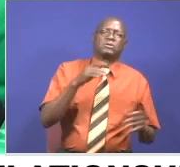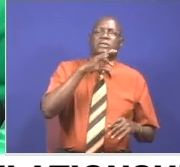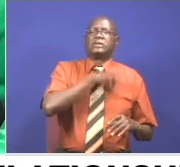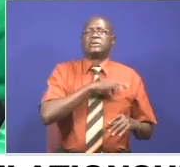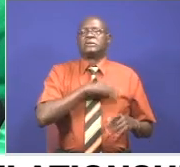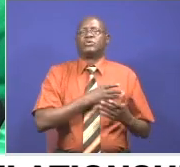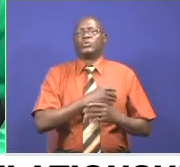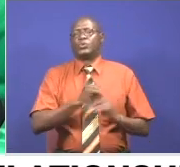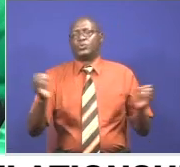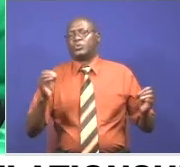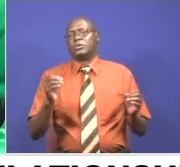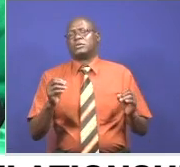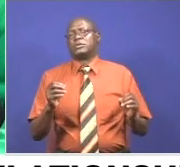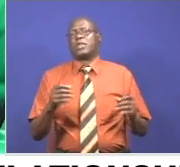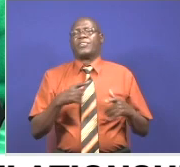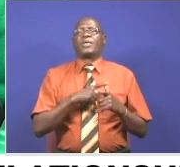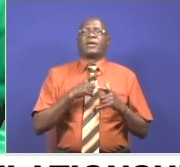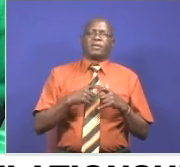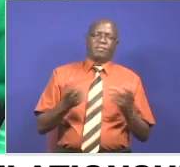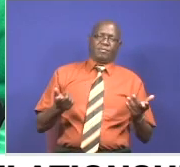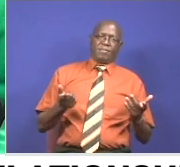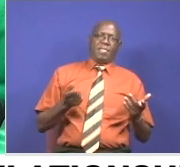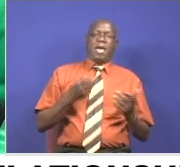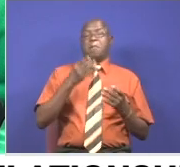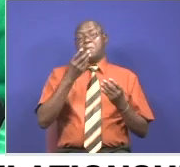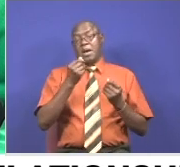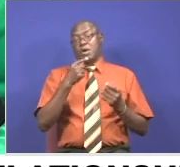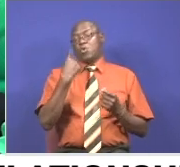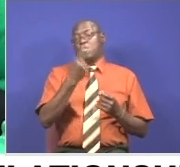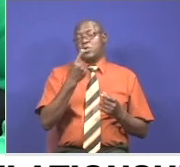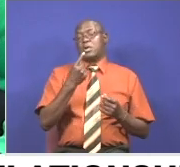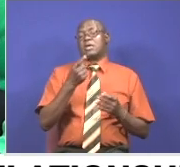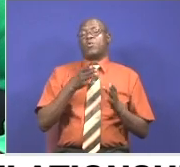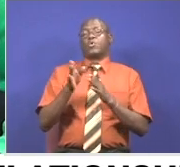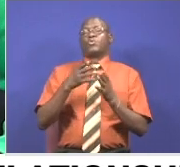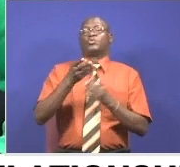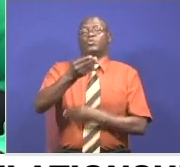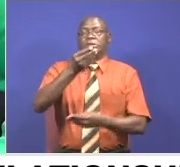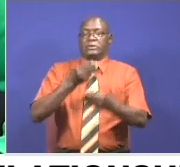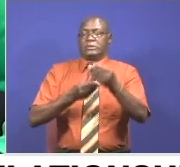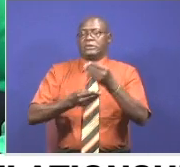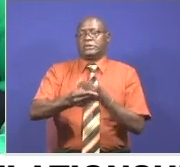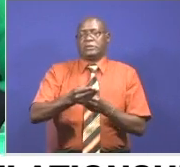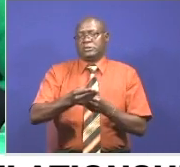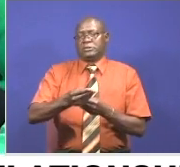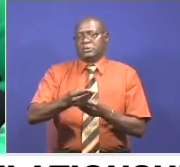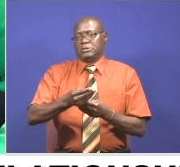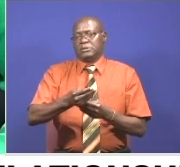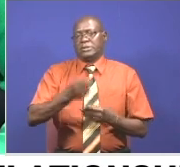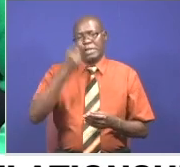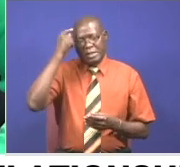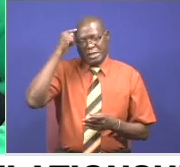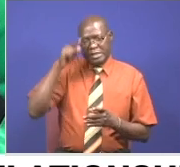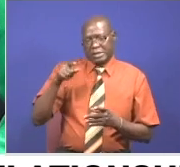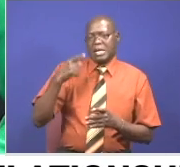factor. Money is just a medium of exchange. And so you just do not go thinking that that is the